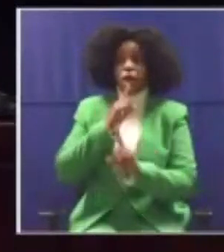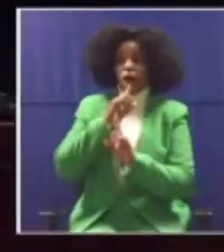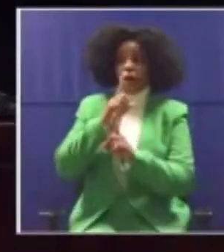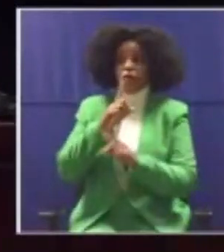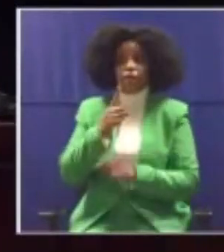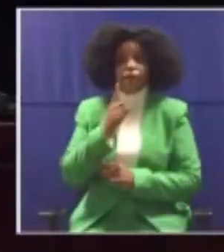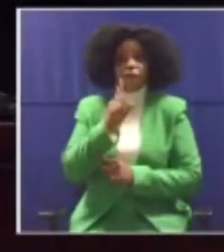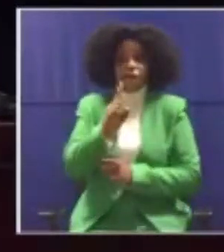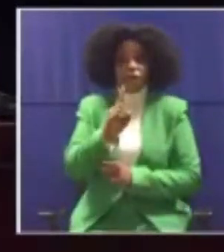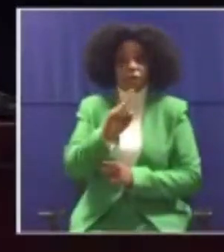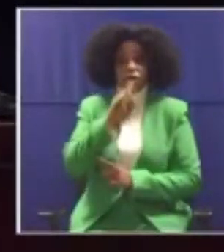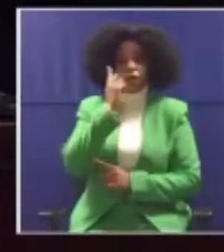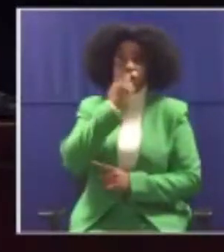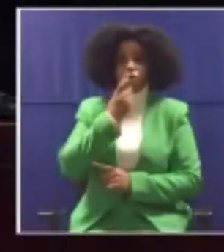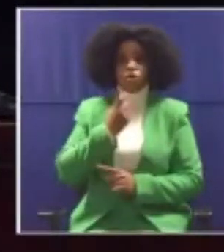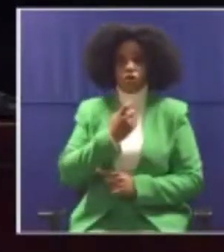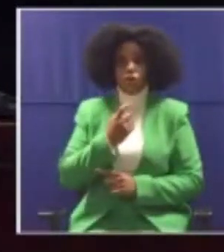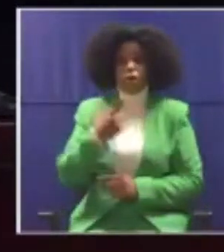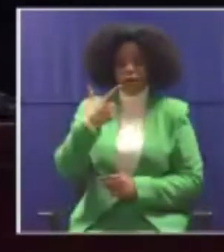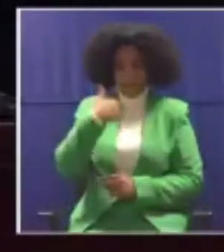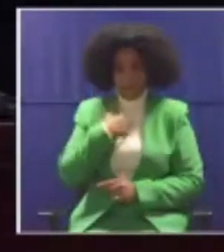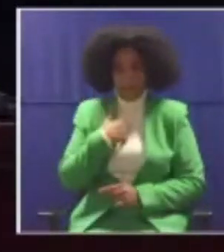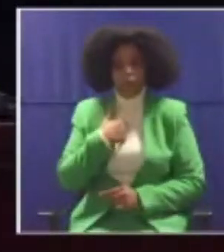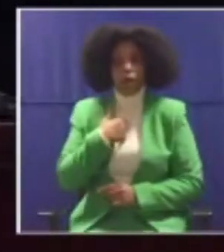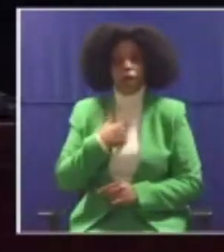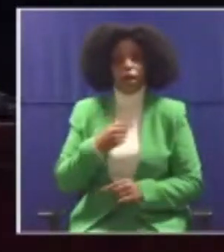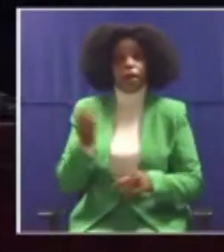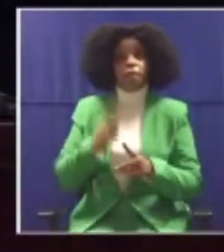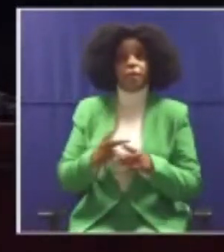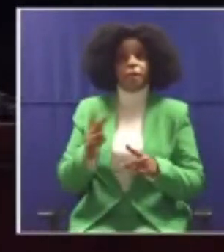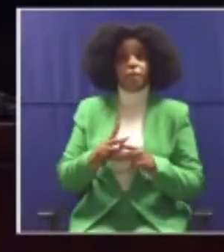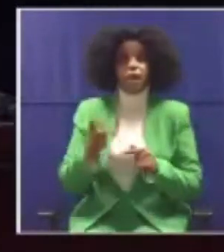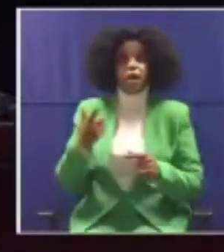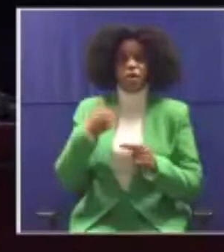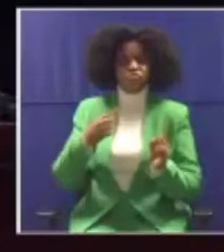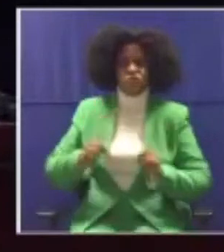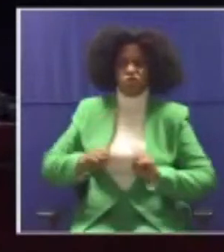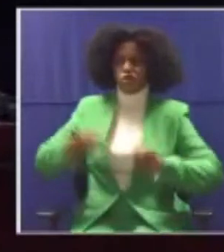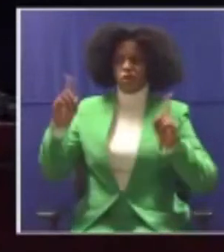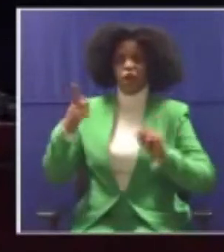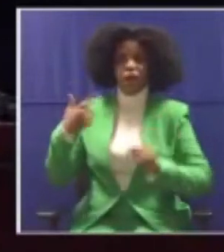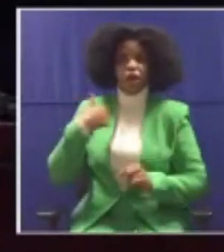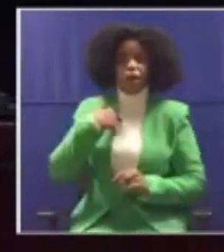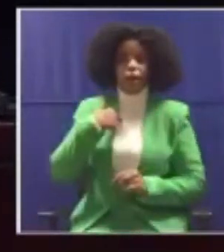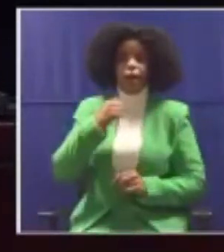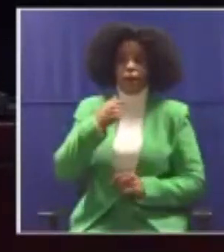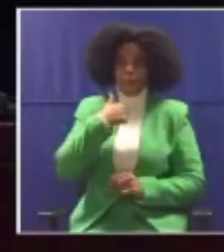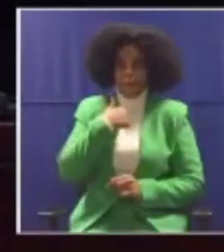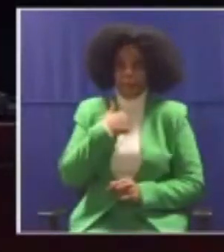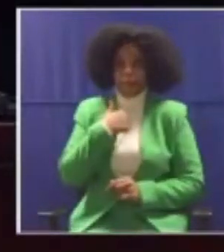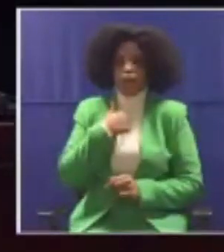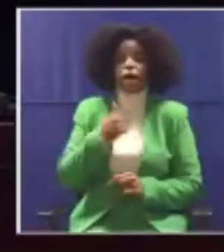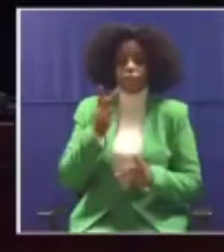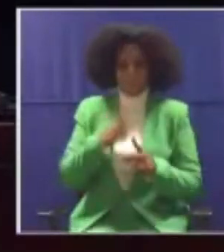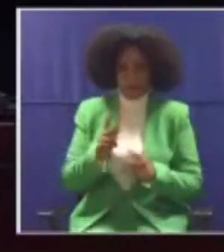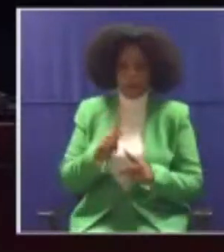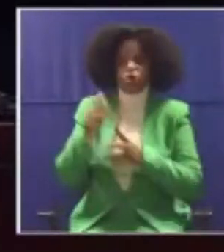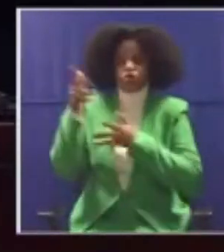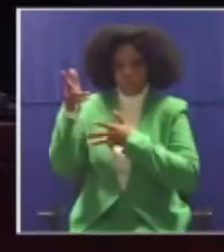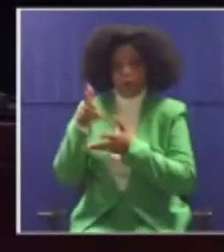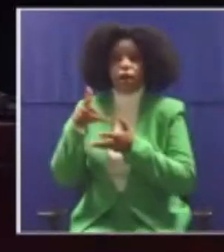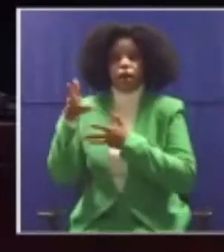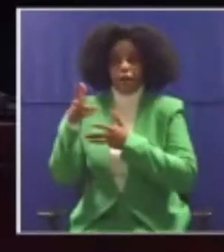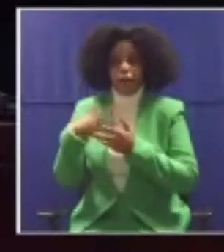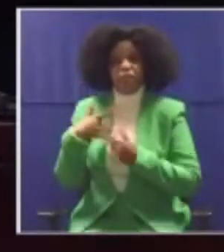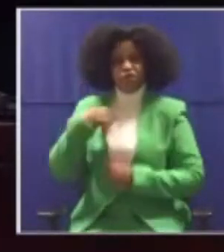condemn? I'm prepared to engage. I think it's the most constructive way.